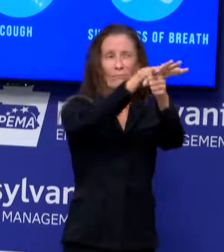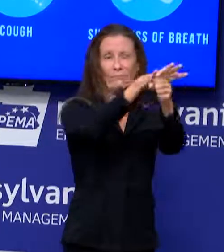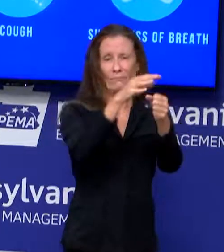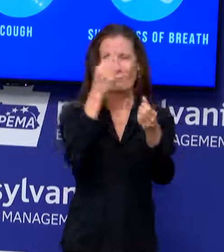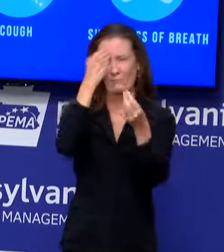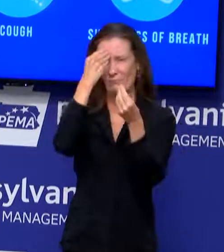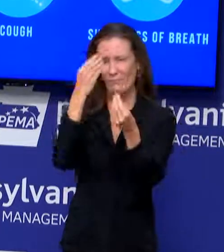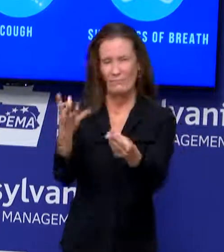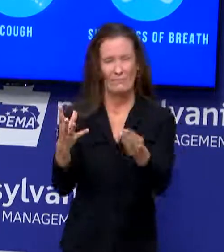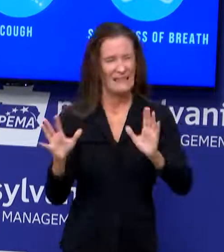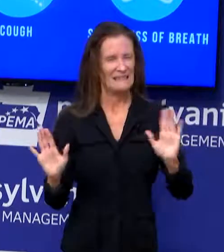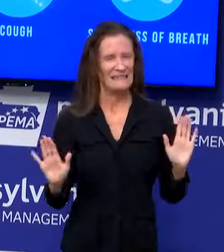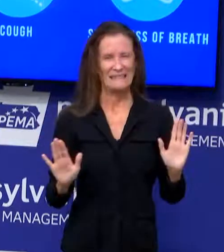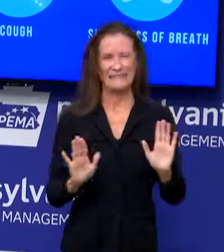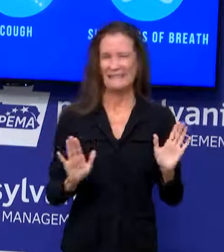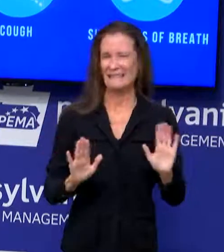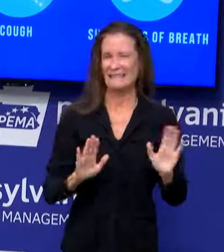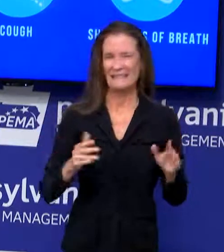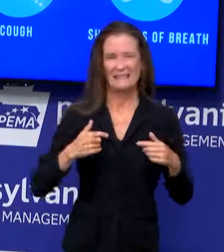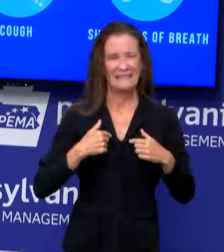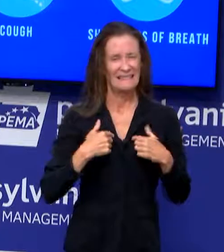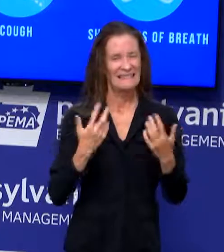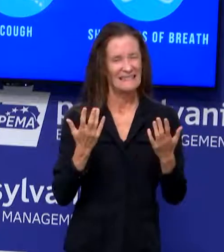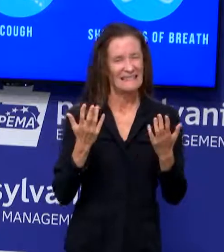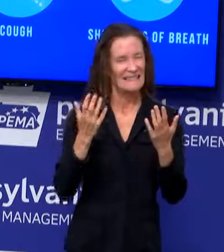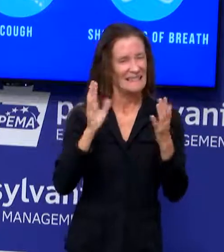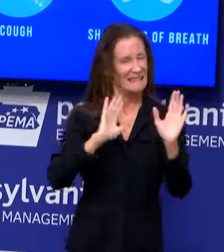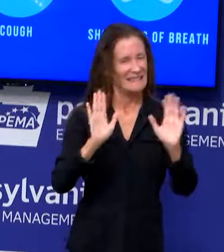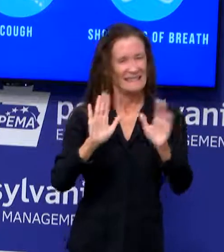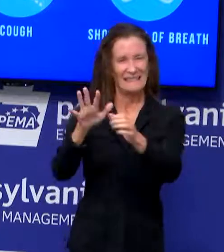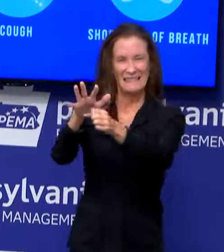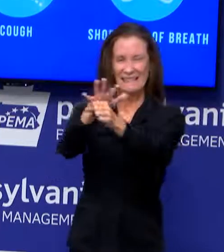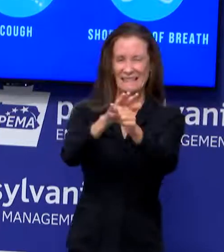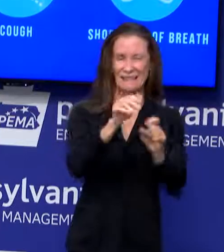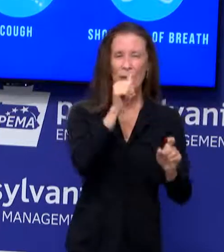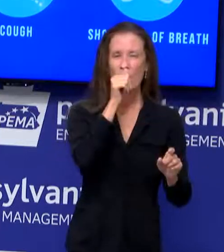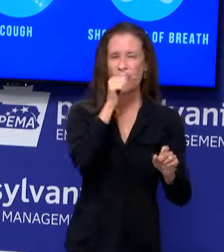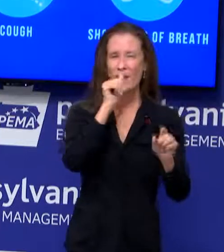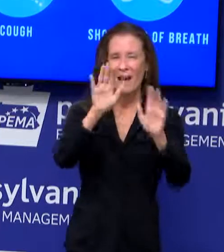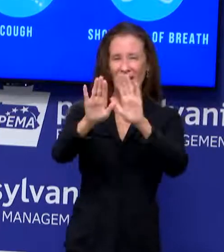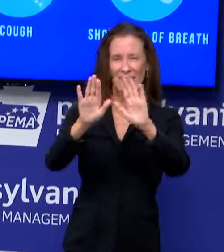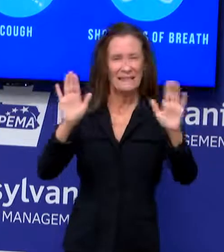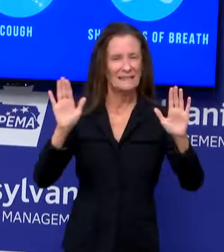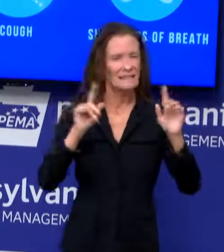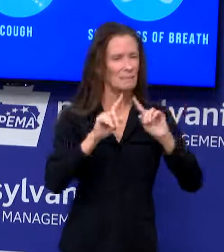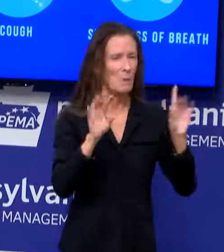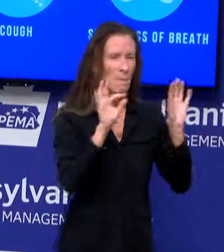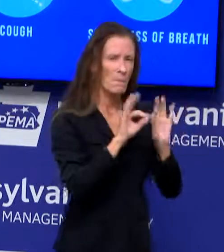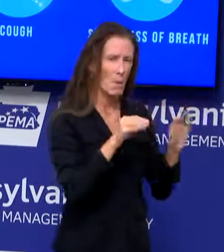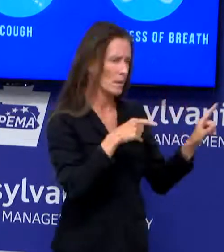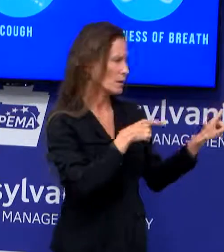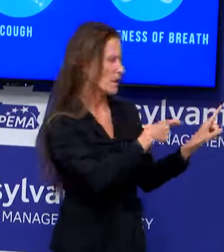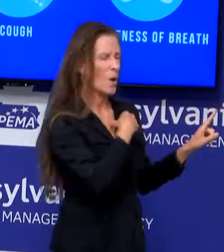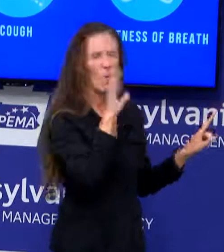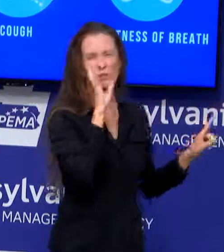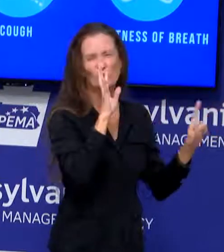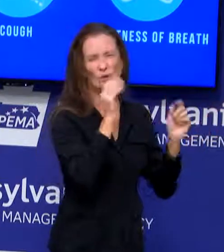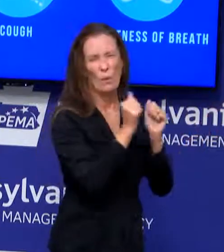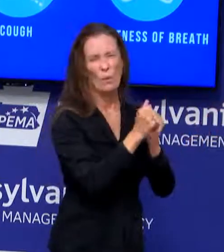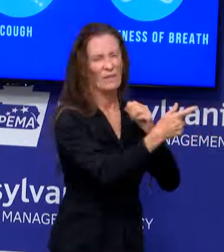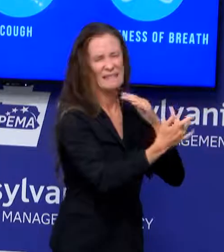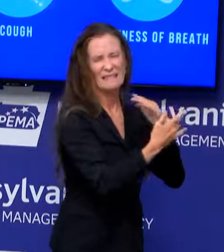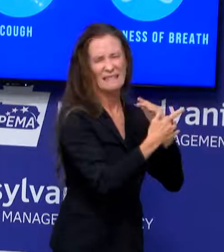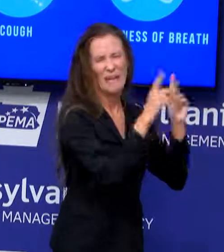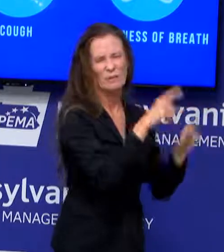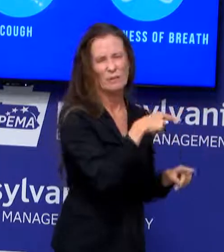we're going to get back to you. I think they're really good questions, and I want to make sure that you get exactly the correct answer from our technical team, so we'll get that to you. Okay. I guess